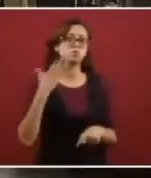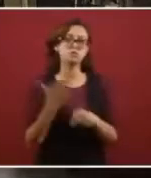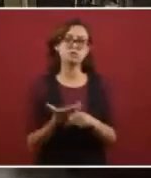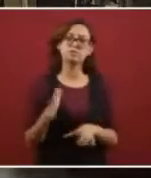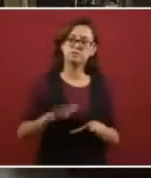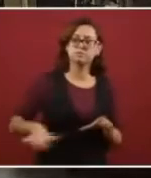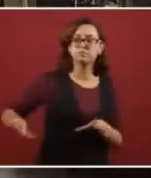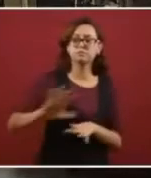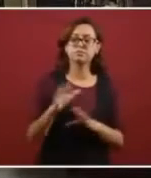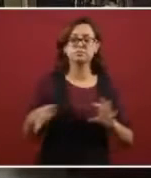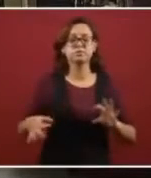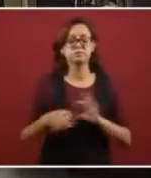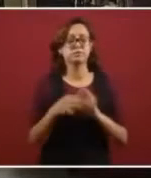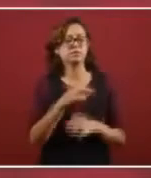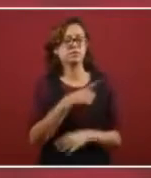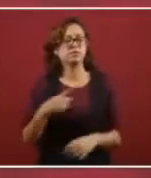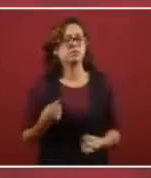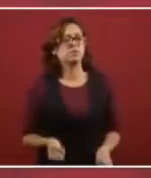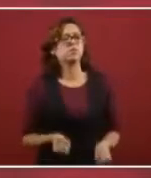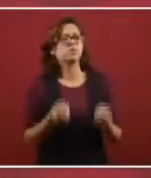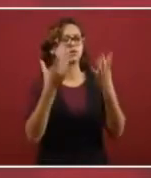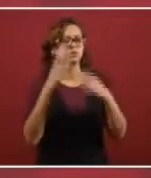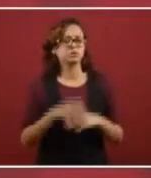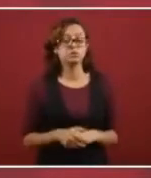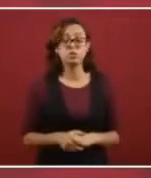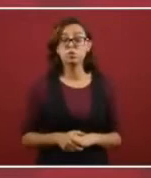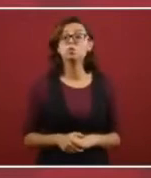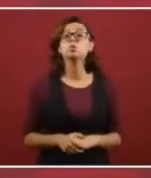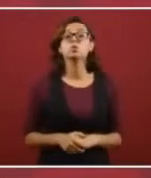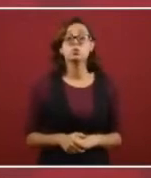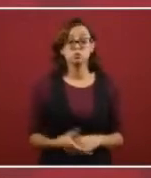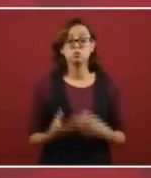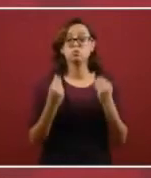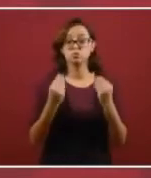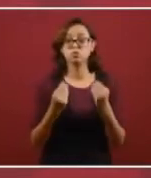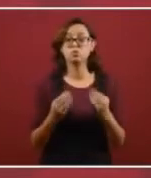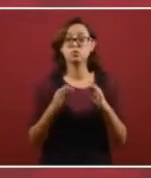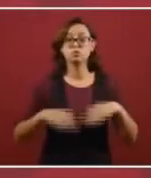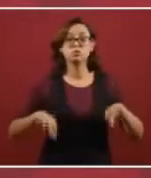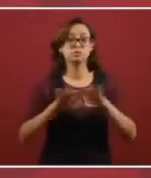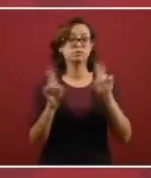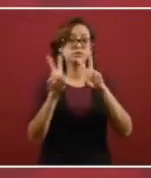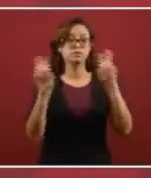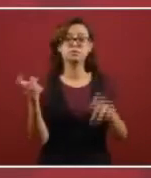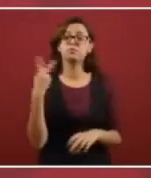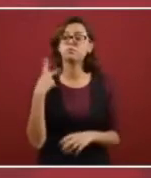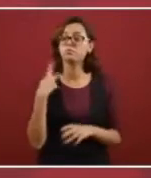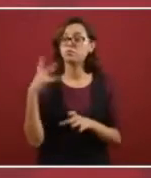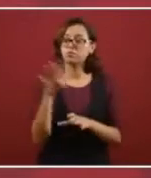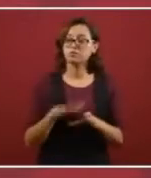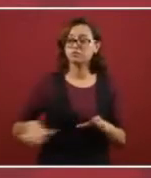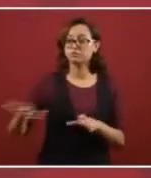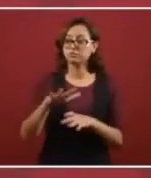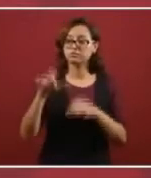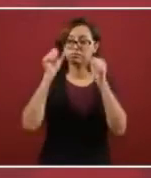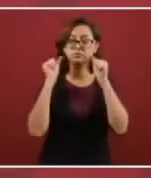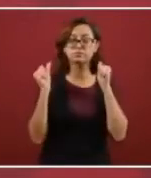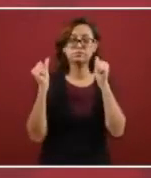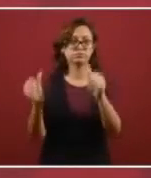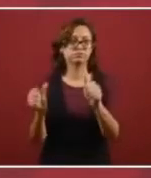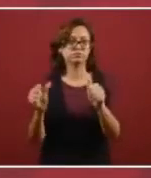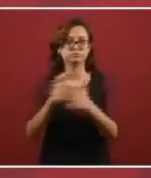these companies that you've pointed out yes it's fundamental it's a chapter of social